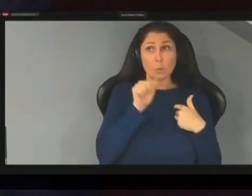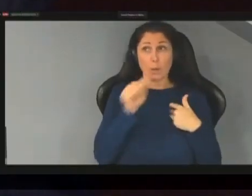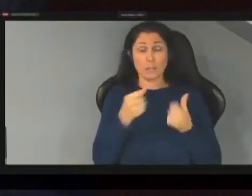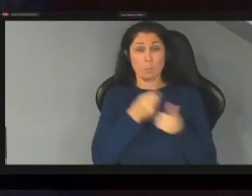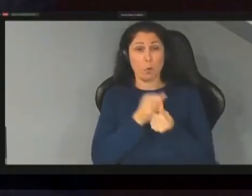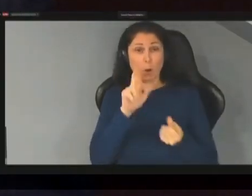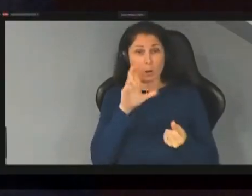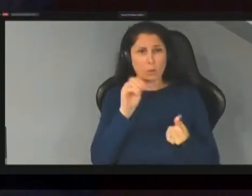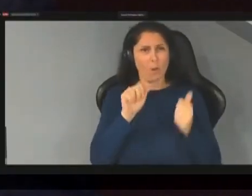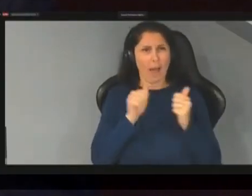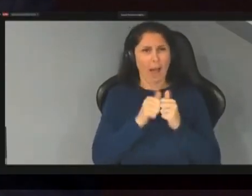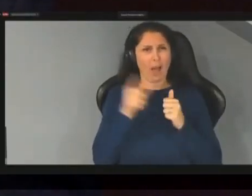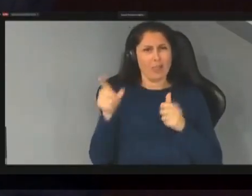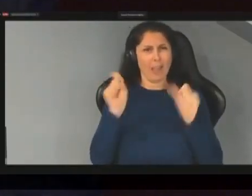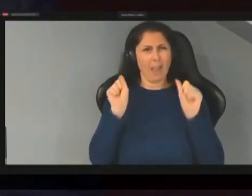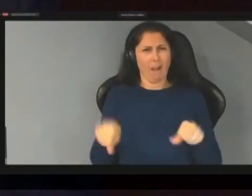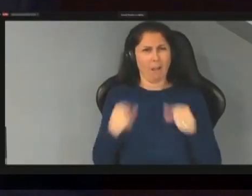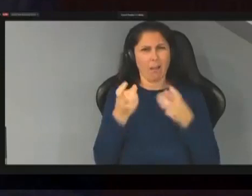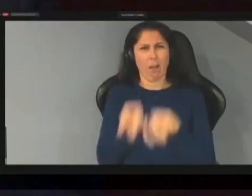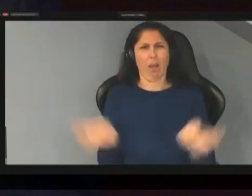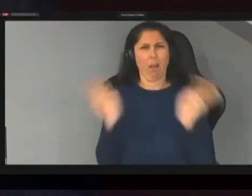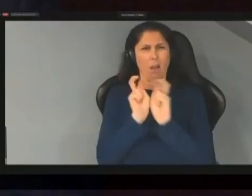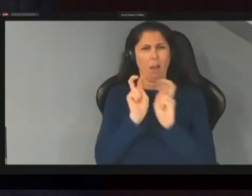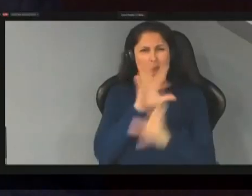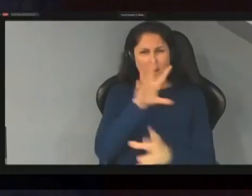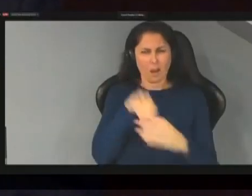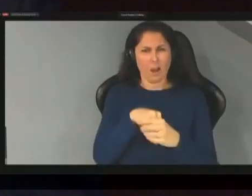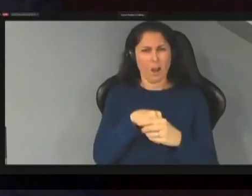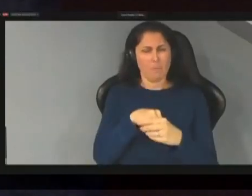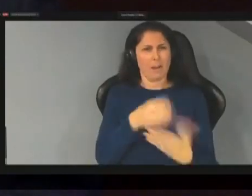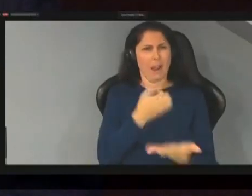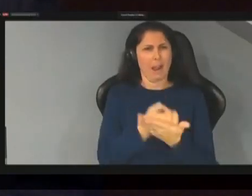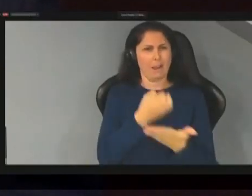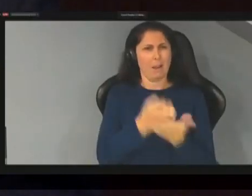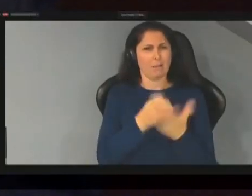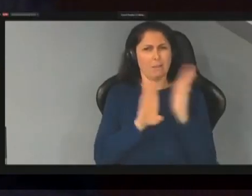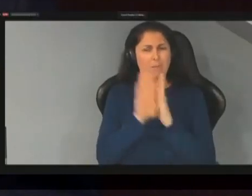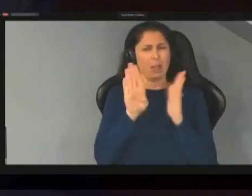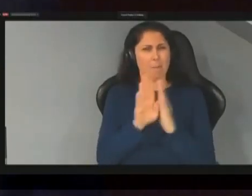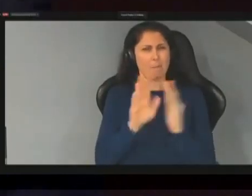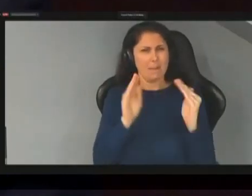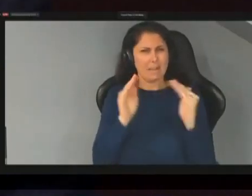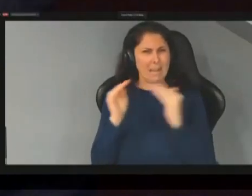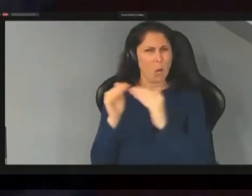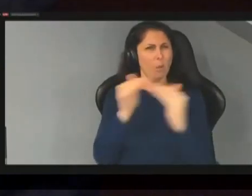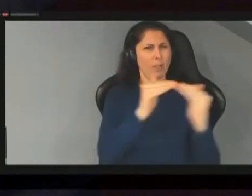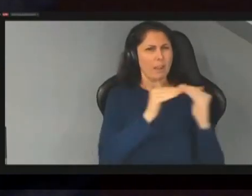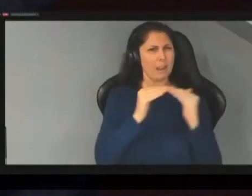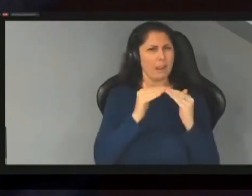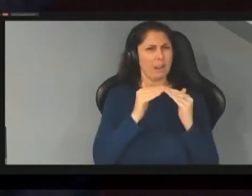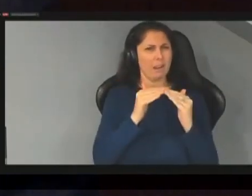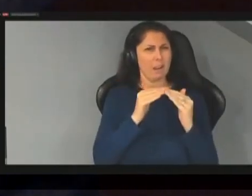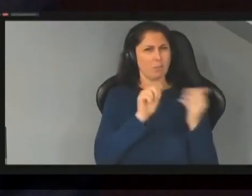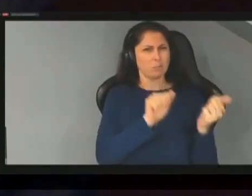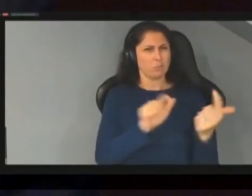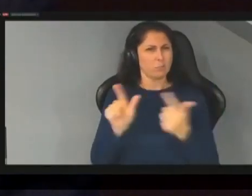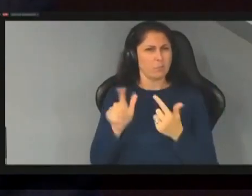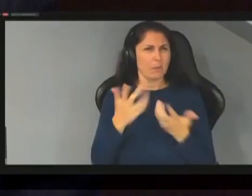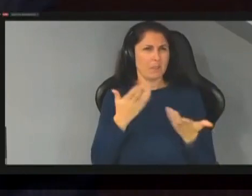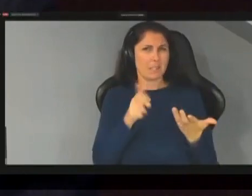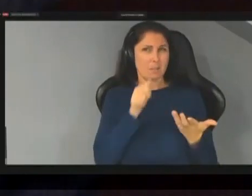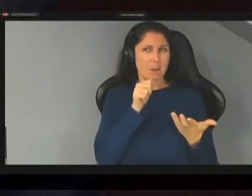able to come to the table and engage in economic development equally across the board? and that may not have been the most